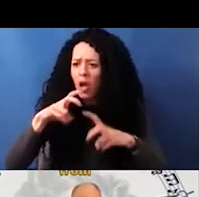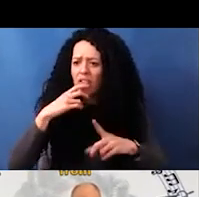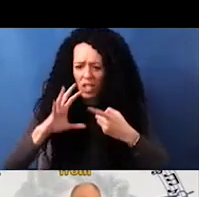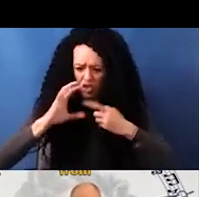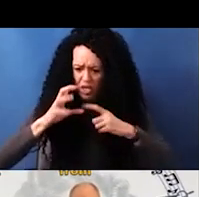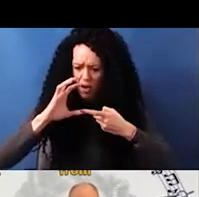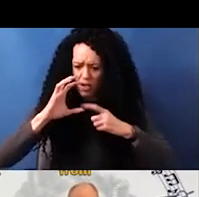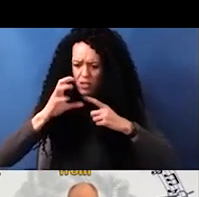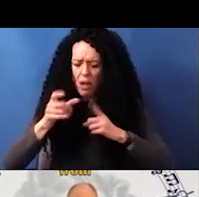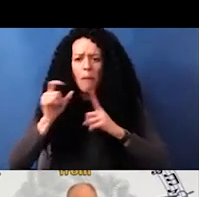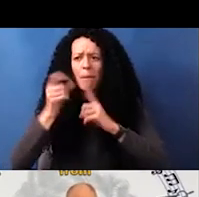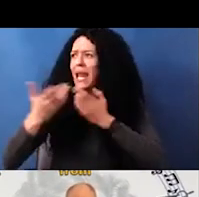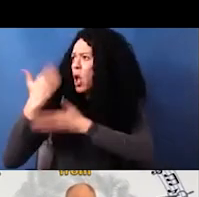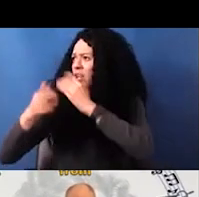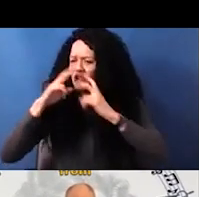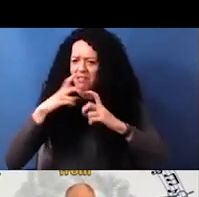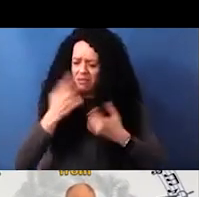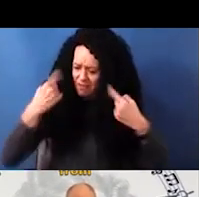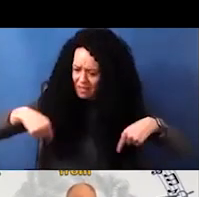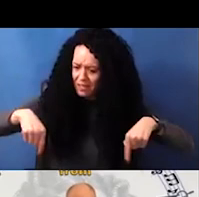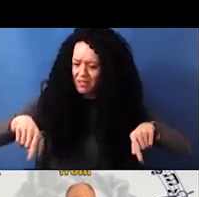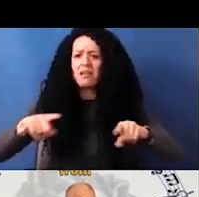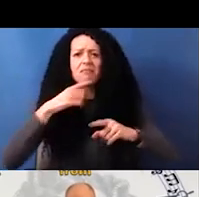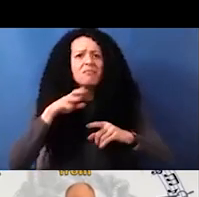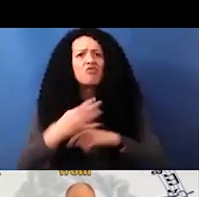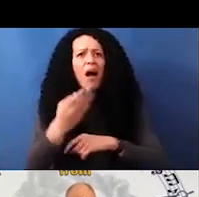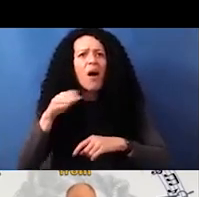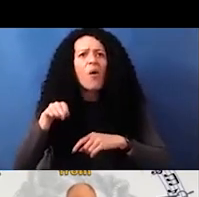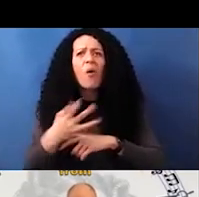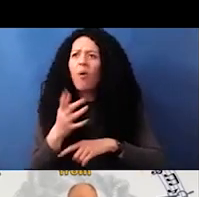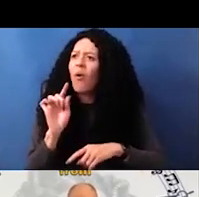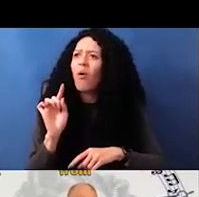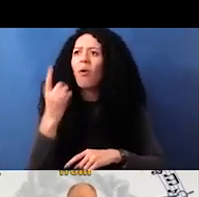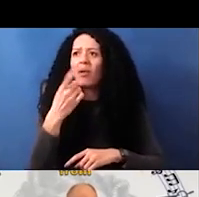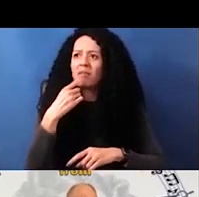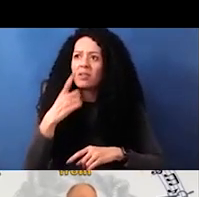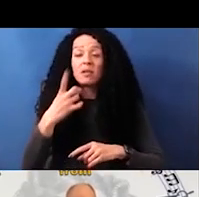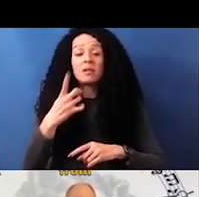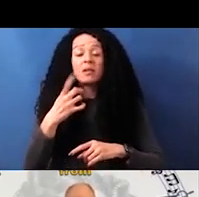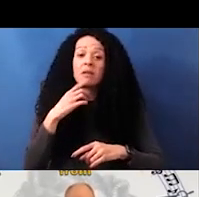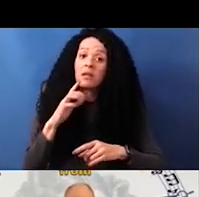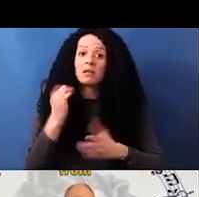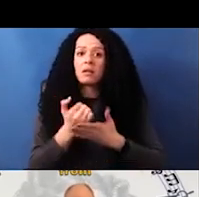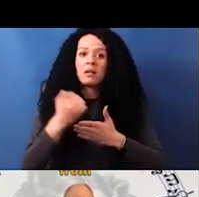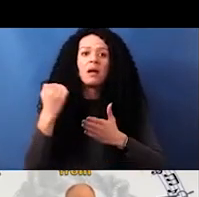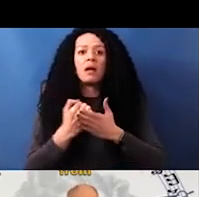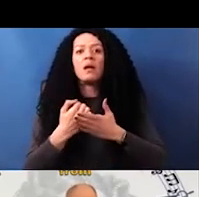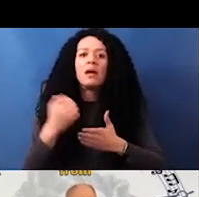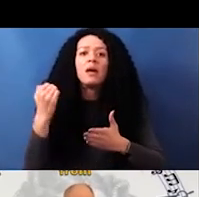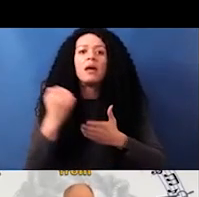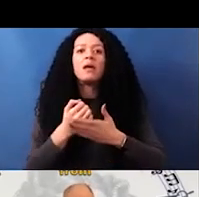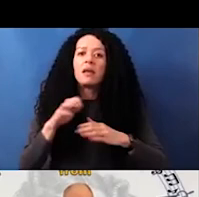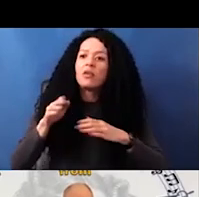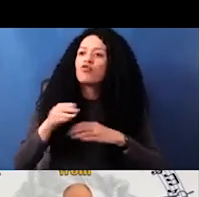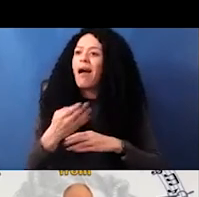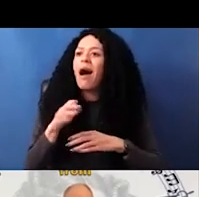Archaeology, geology, that's us. Archaeology, geology. paleontology. That's